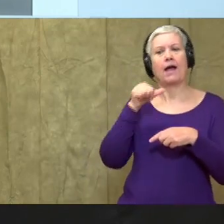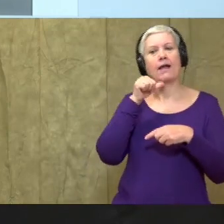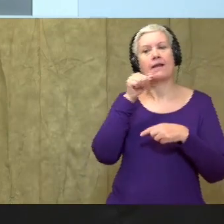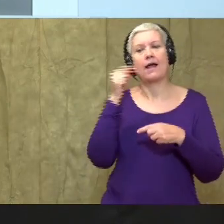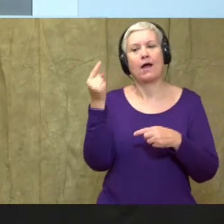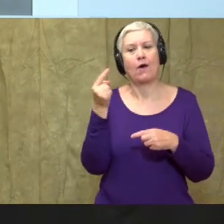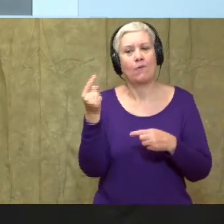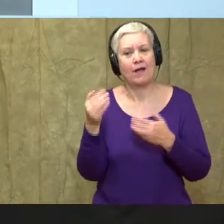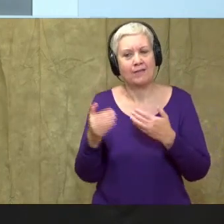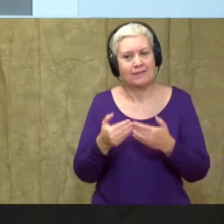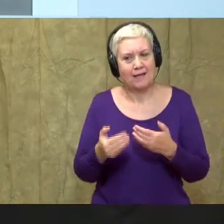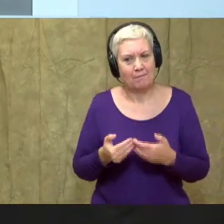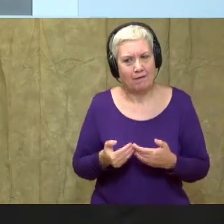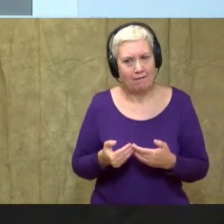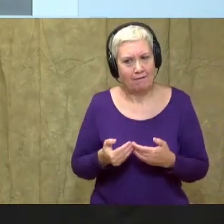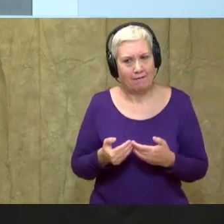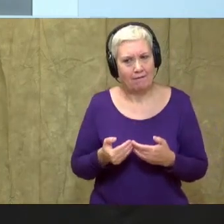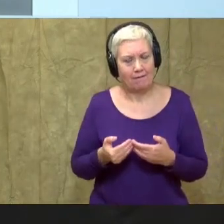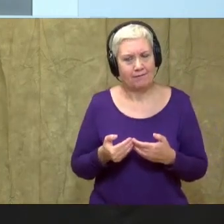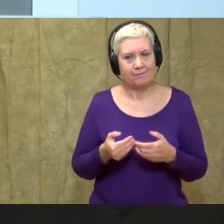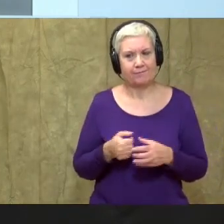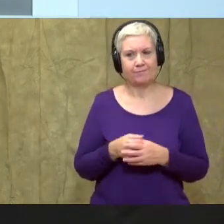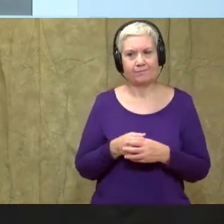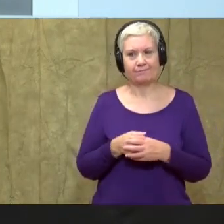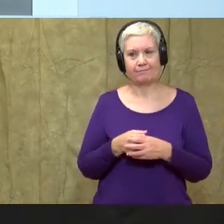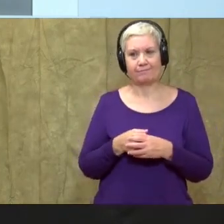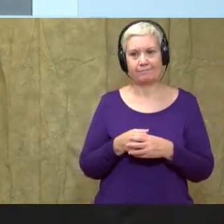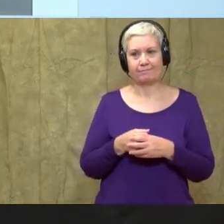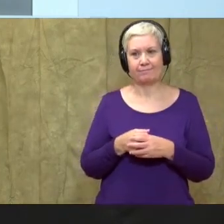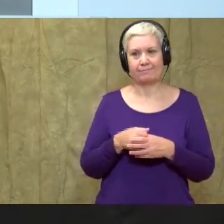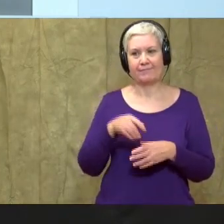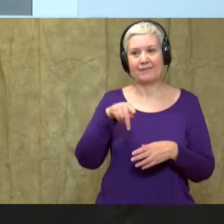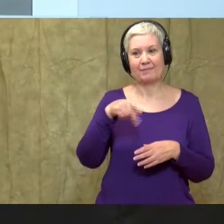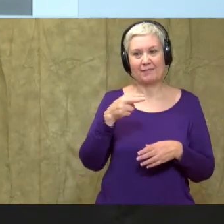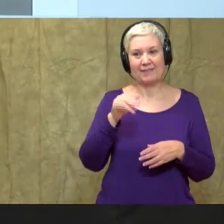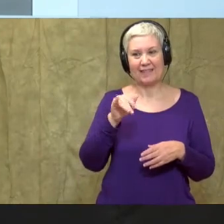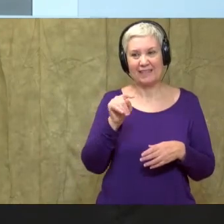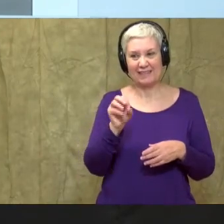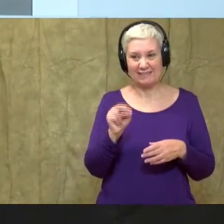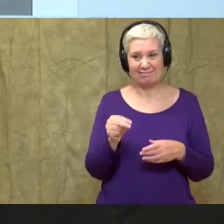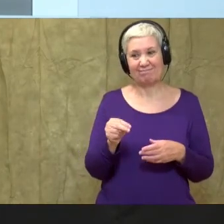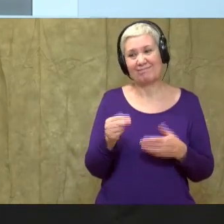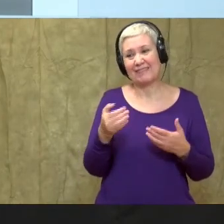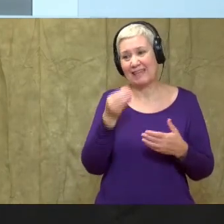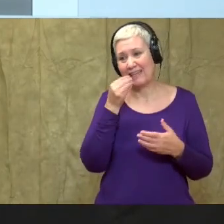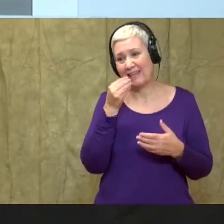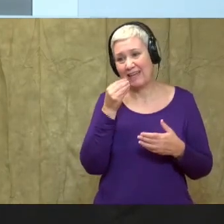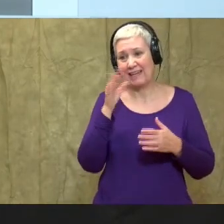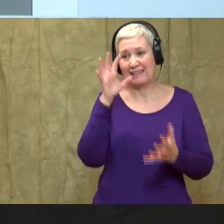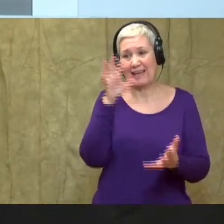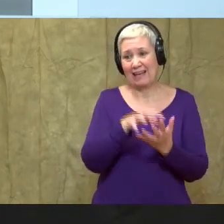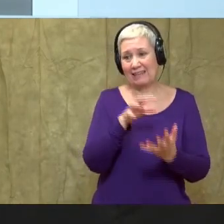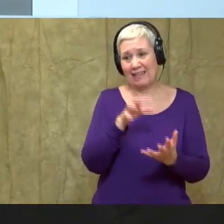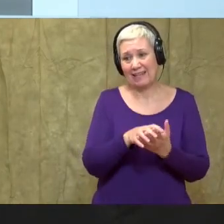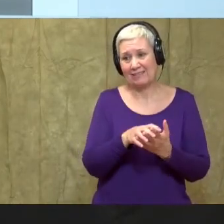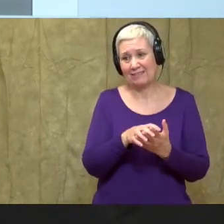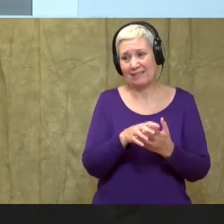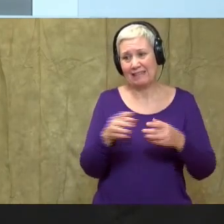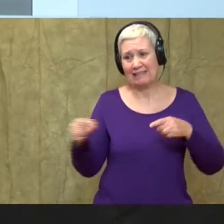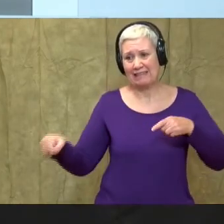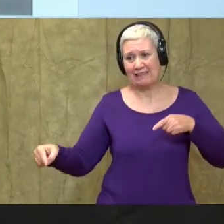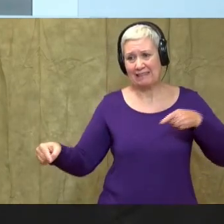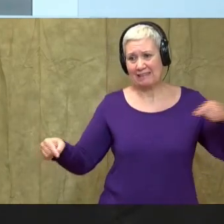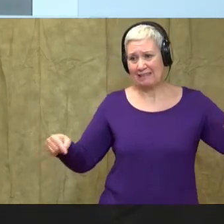right? He shows that so do pythons eat alligators. So even though one's a predator, so is the